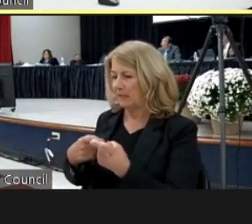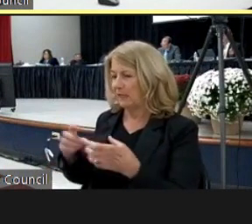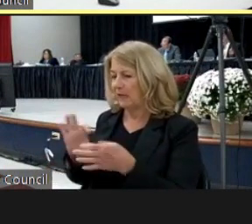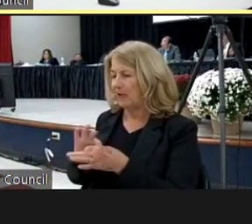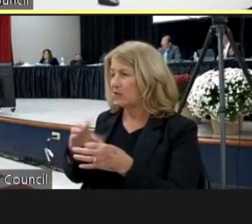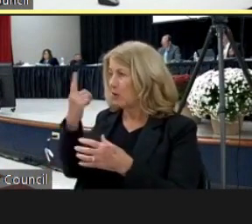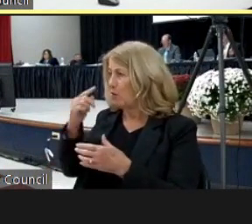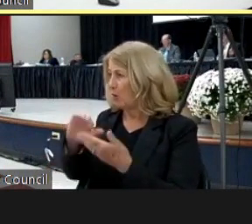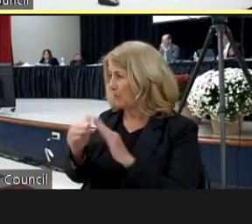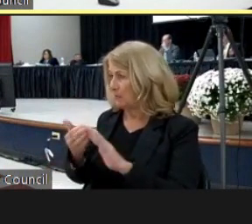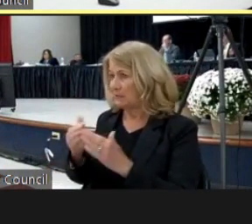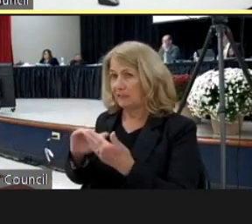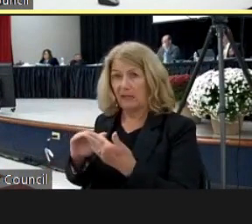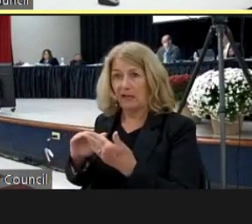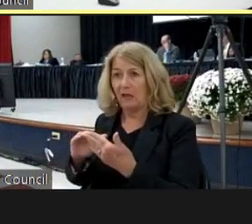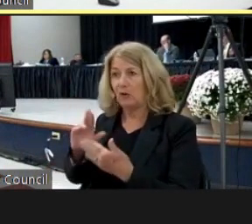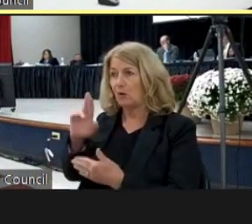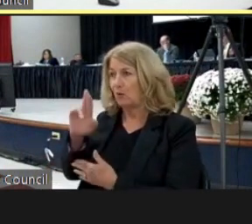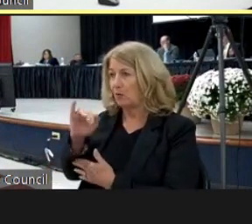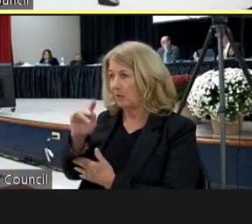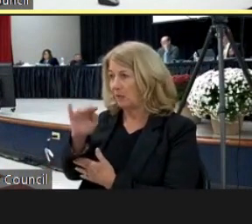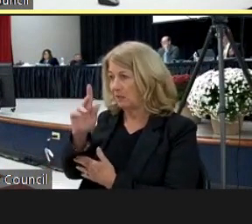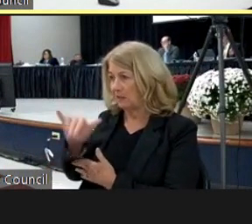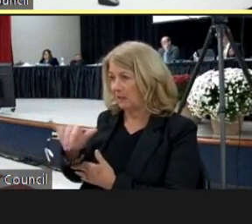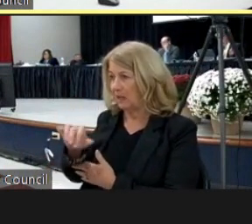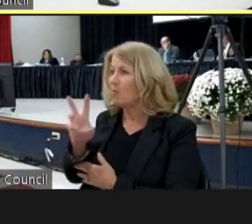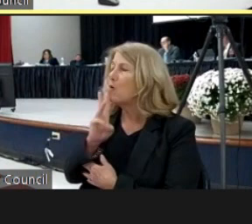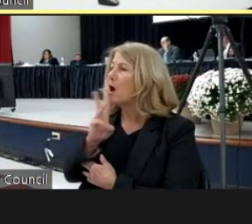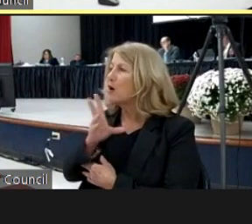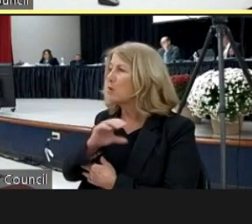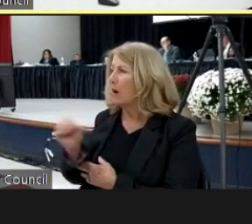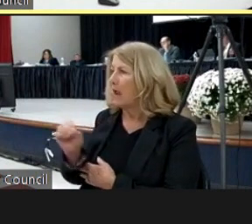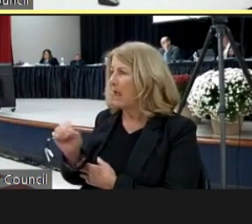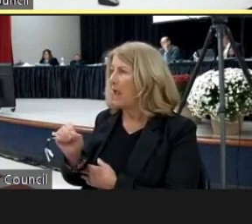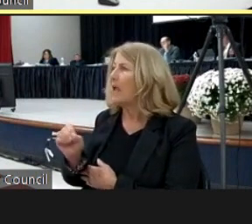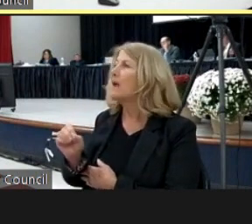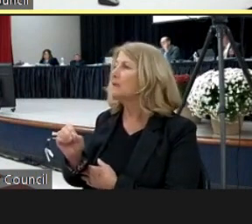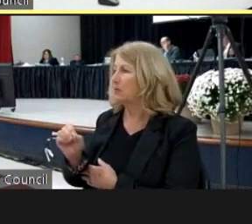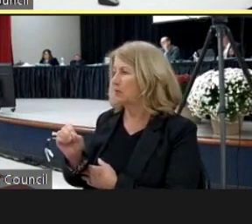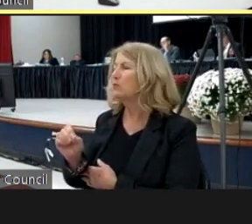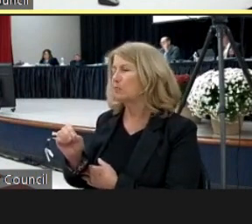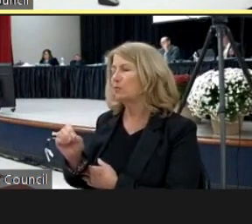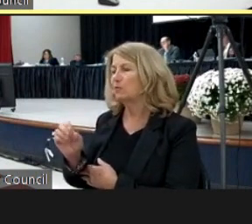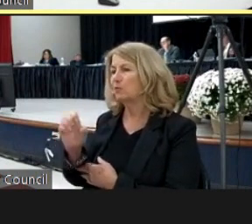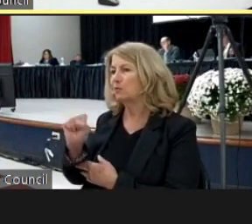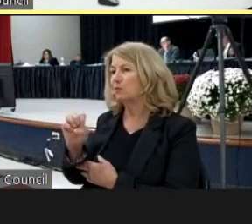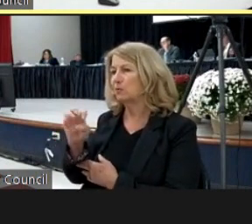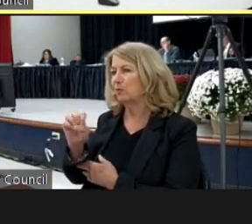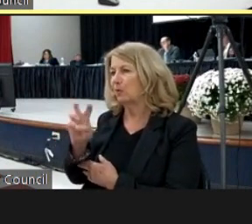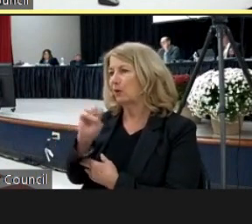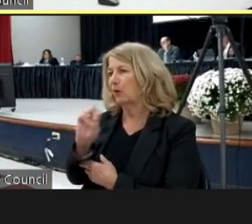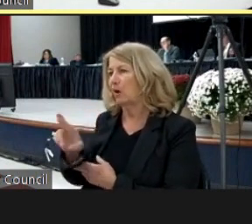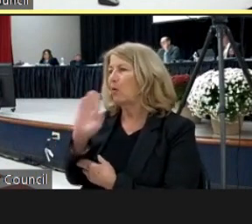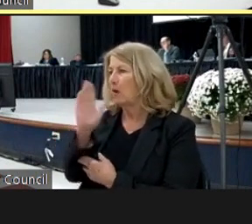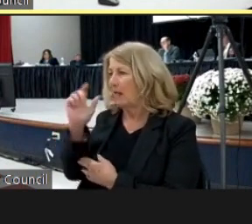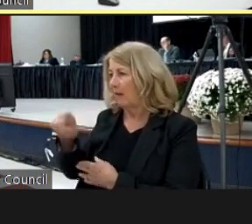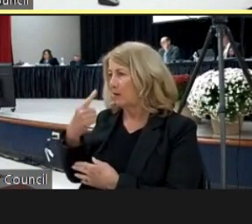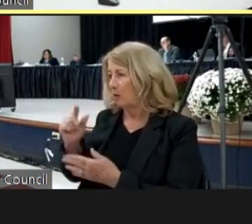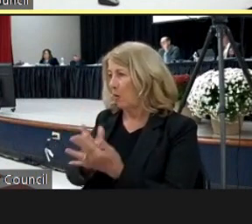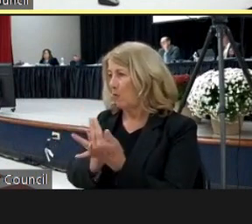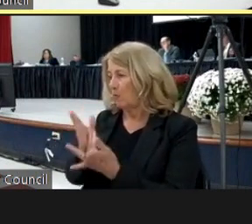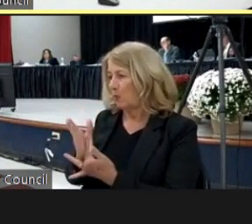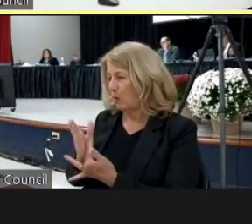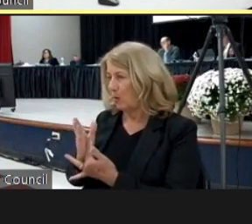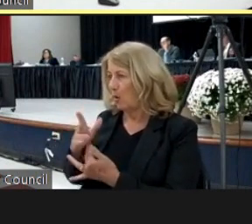for city utilities, water and sewer, would need to come through the primary structure. We don't want to have a